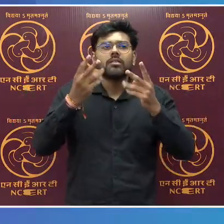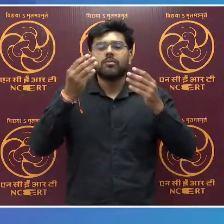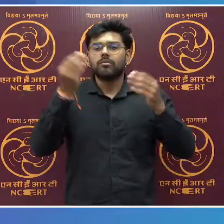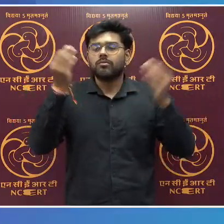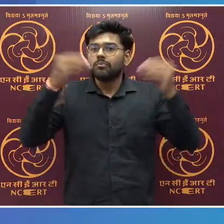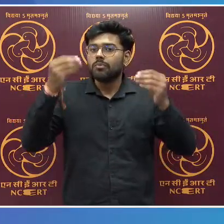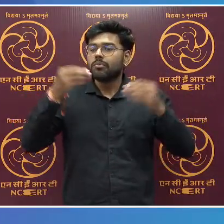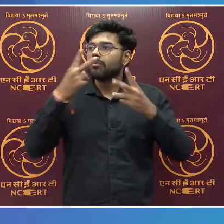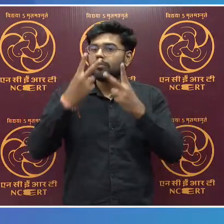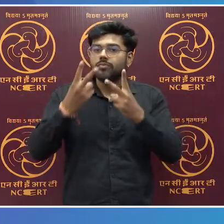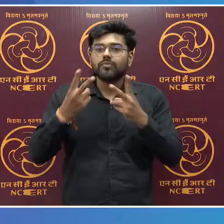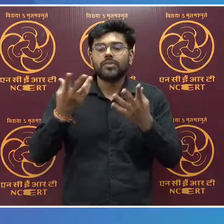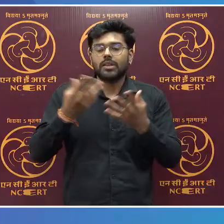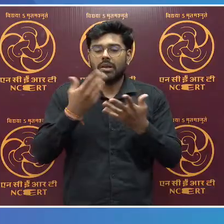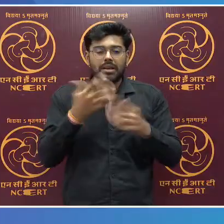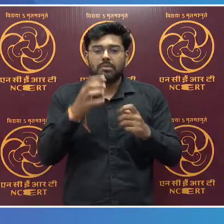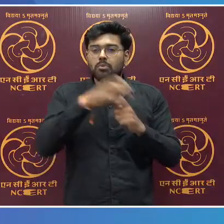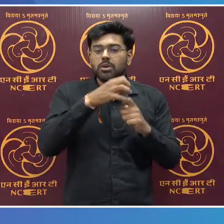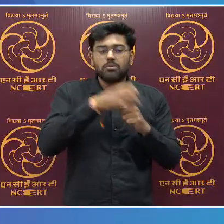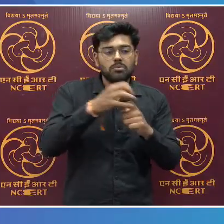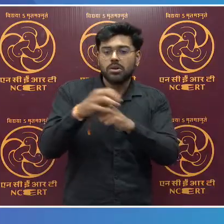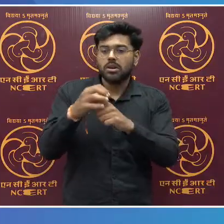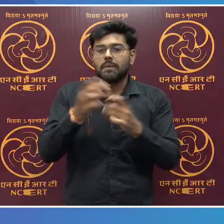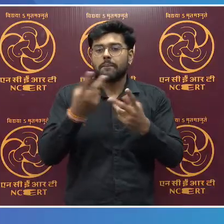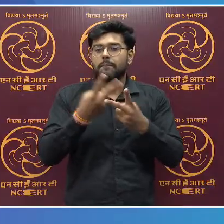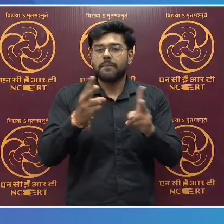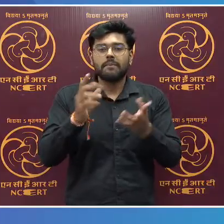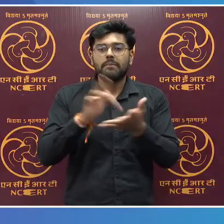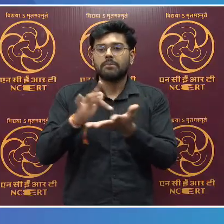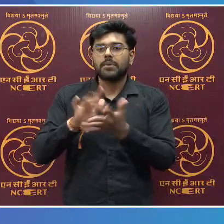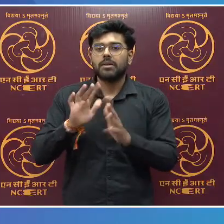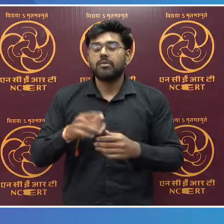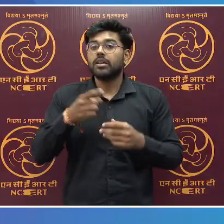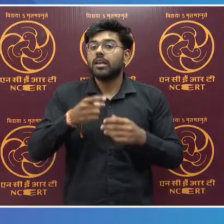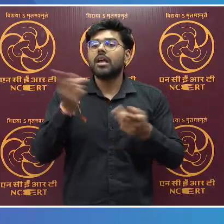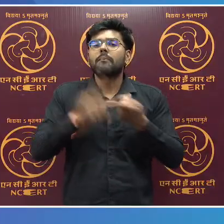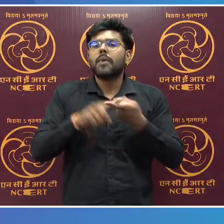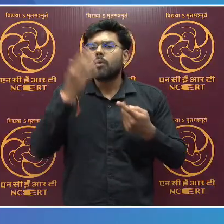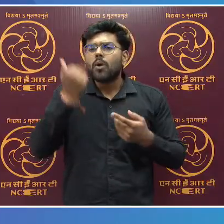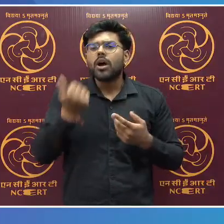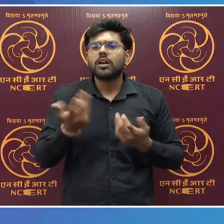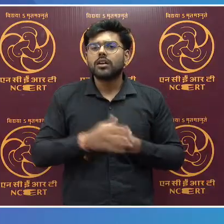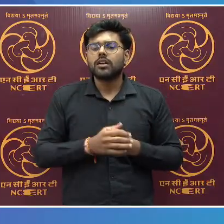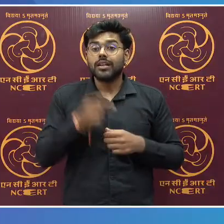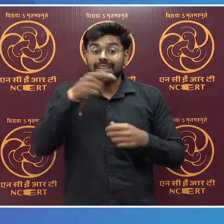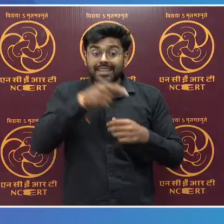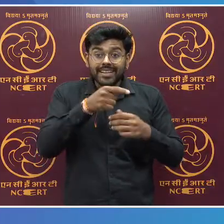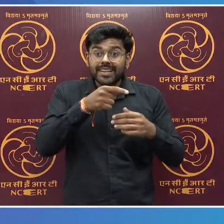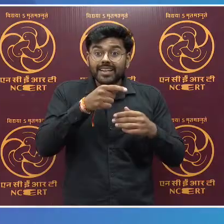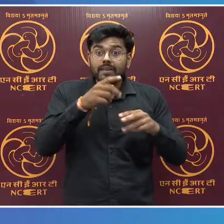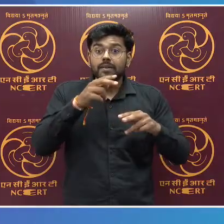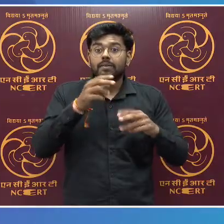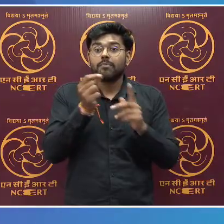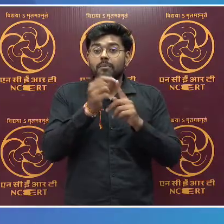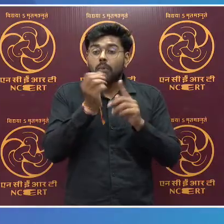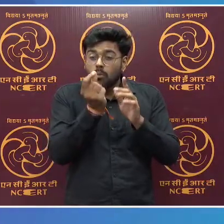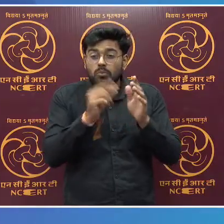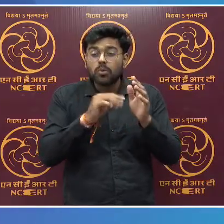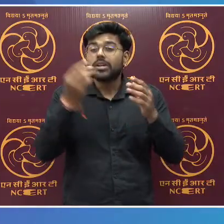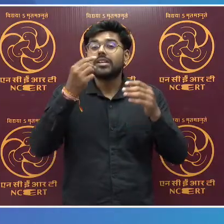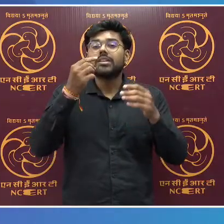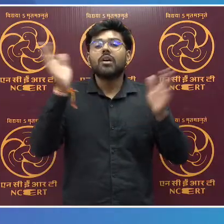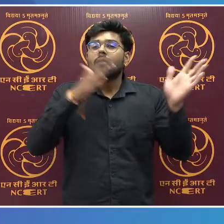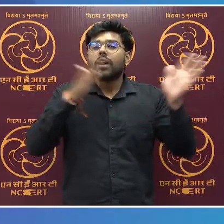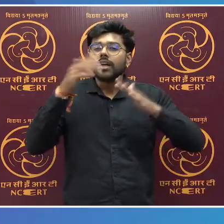up anywhere. Okay. So, why that happens? Because the spores are present in the air.